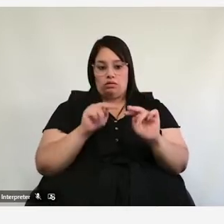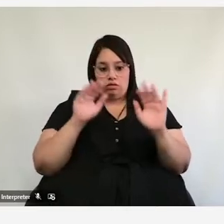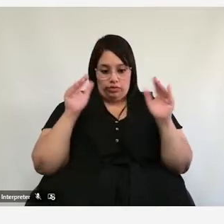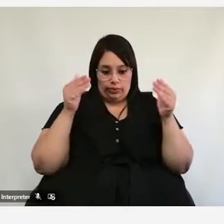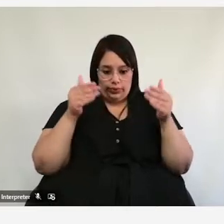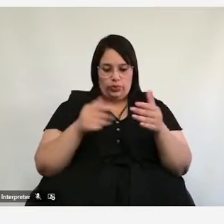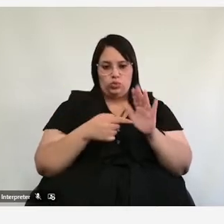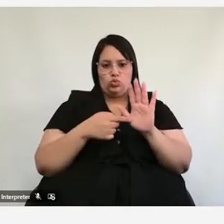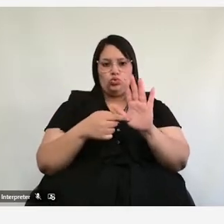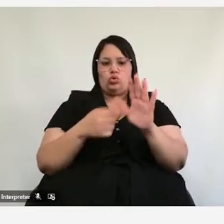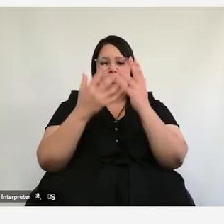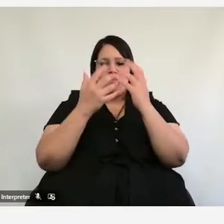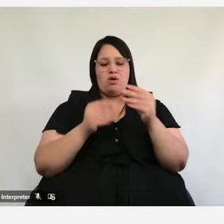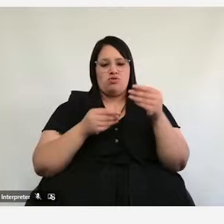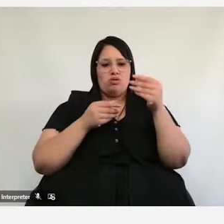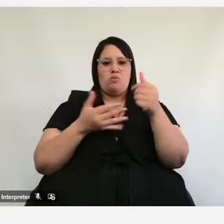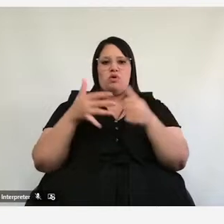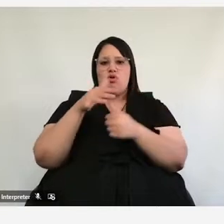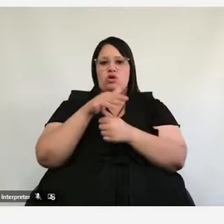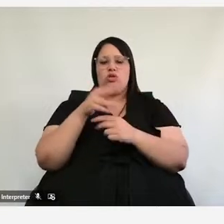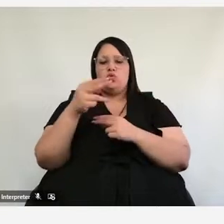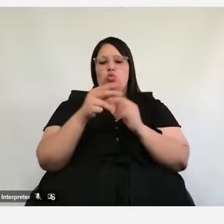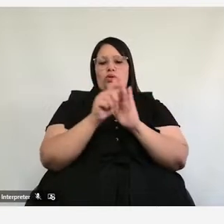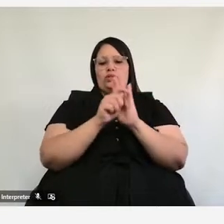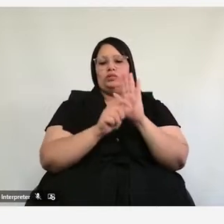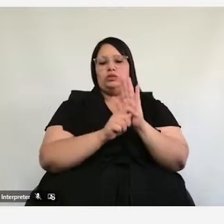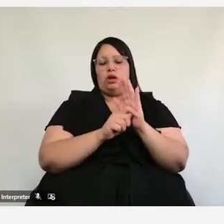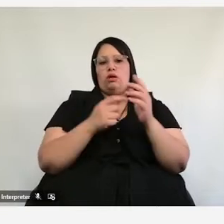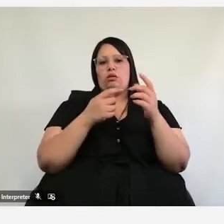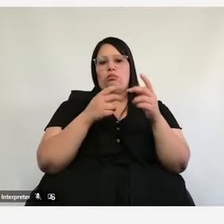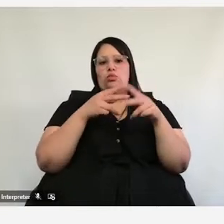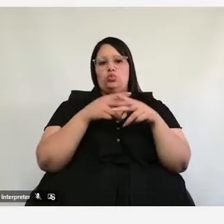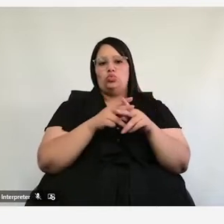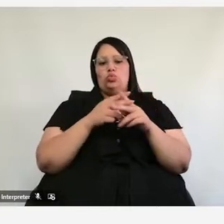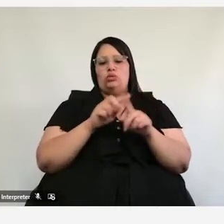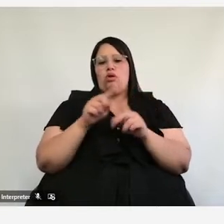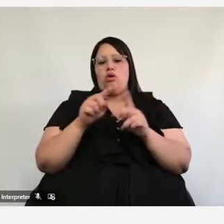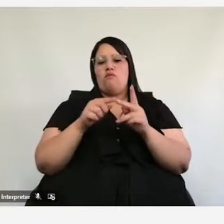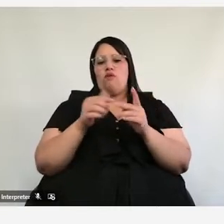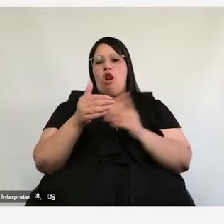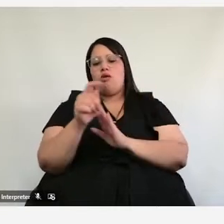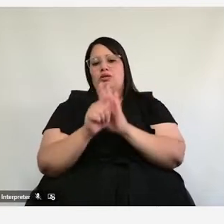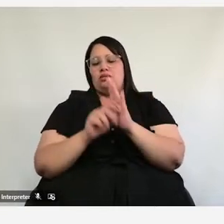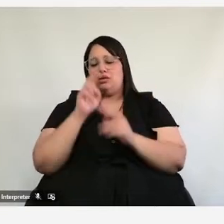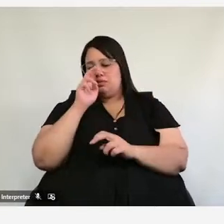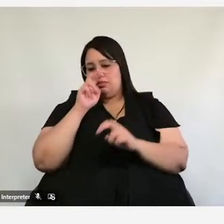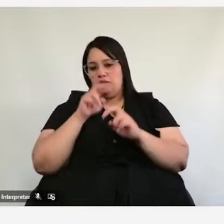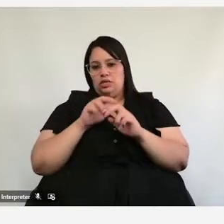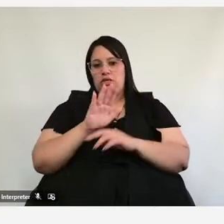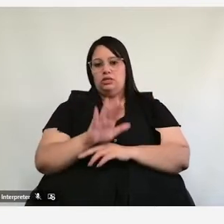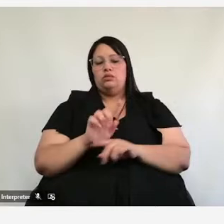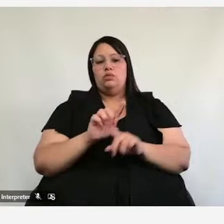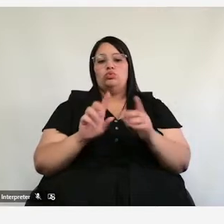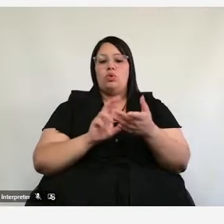reveals that this budget prioritizes short-term optics over long-term needs. Despite allocating 101 billion rand